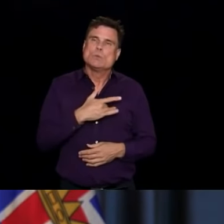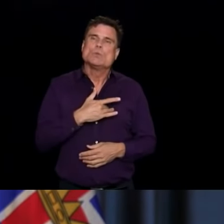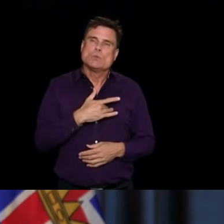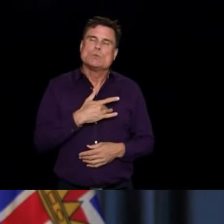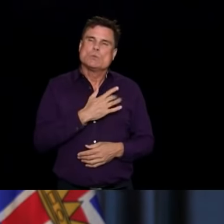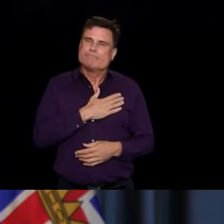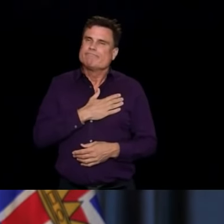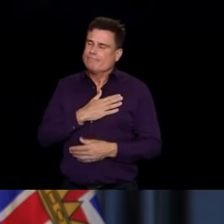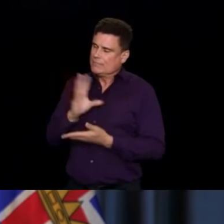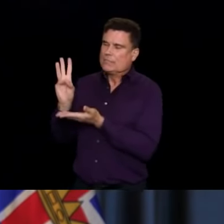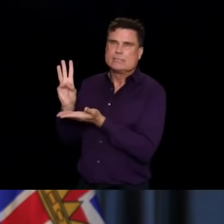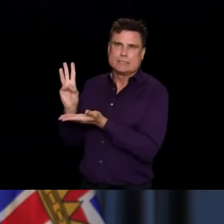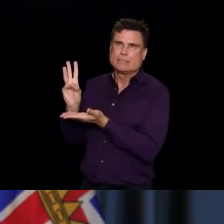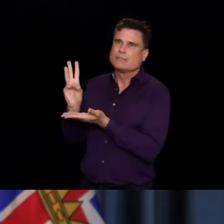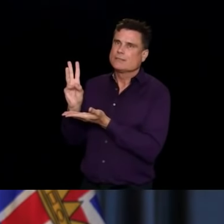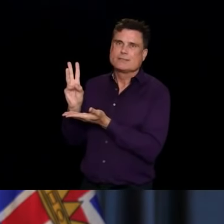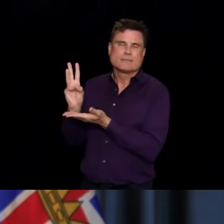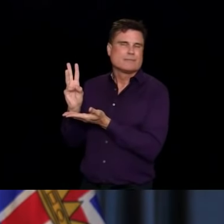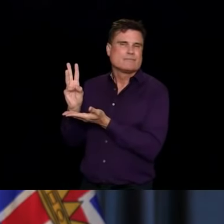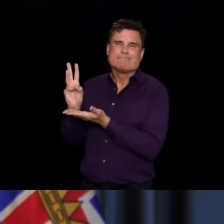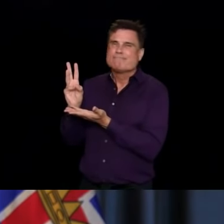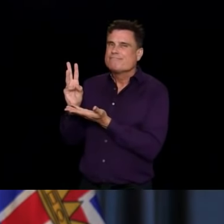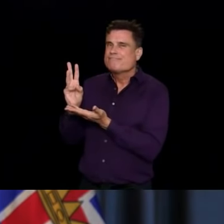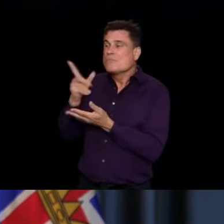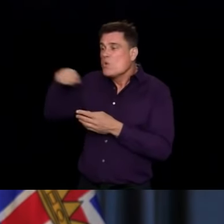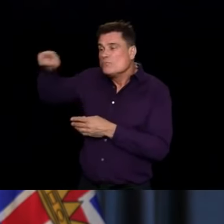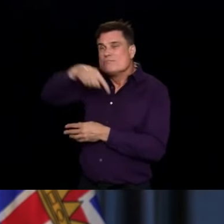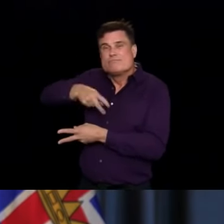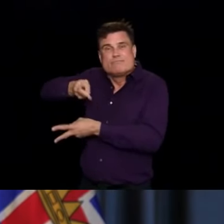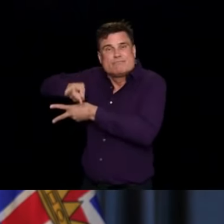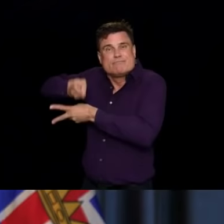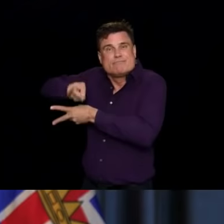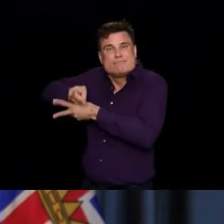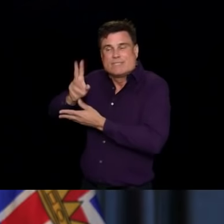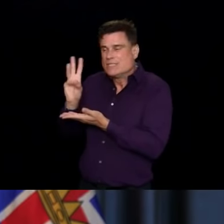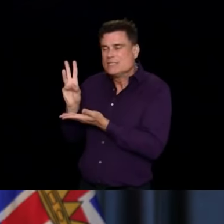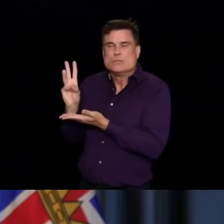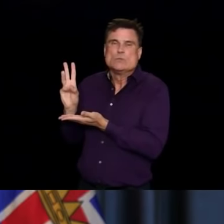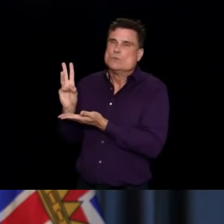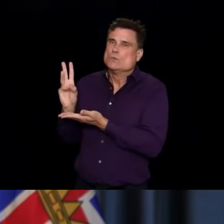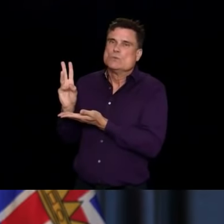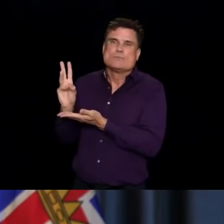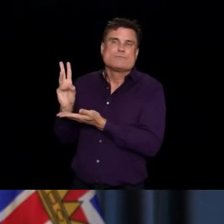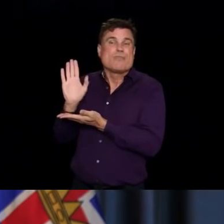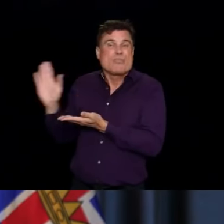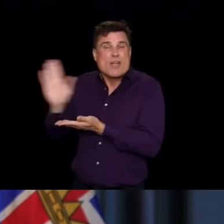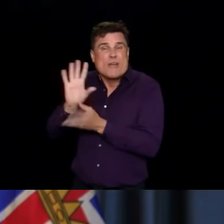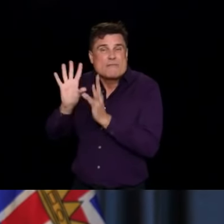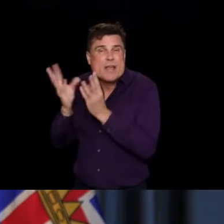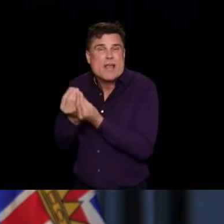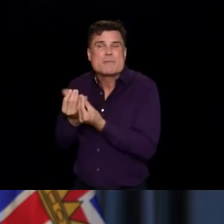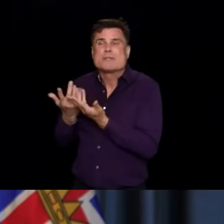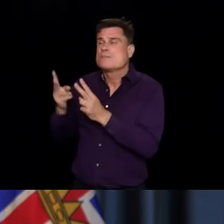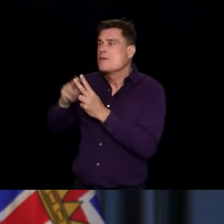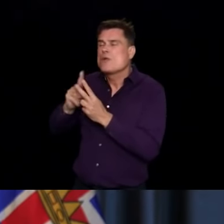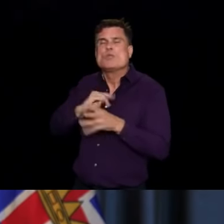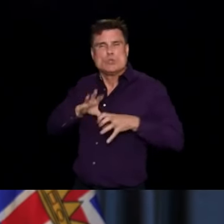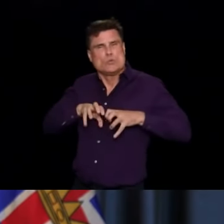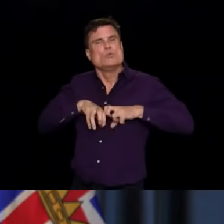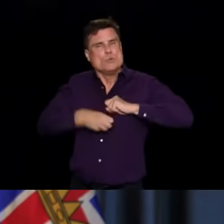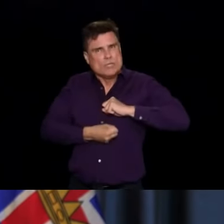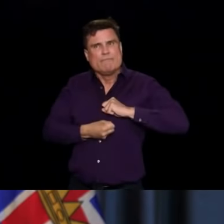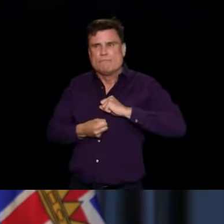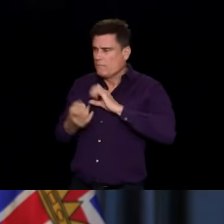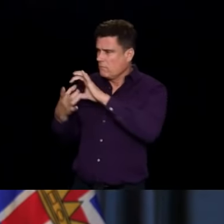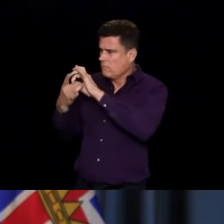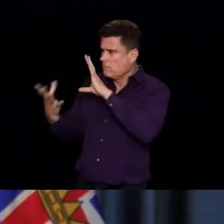care over the last 3 days is a source of enormous grief for the families involved, for the caregivers